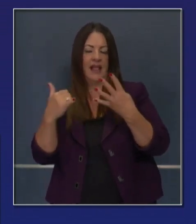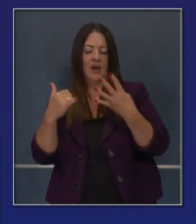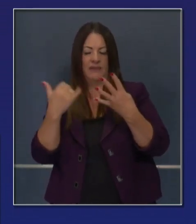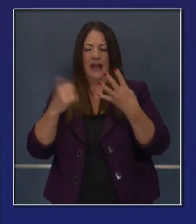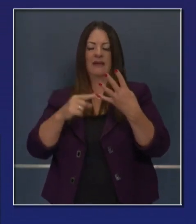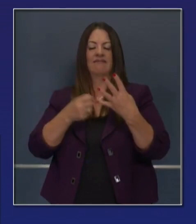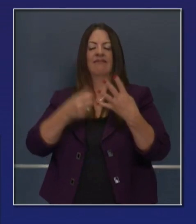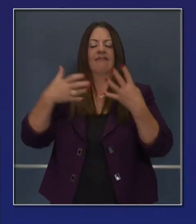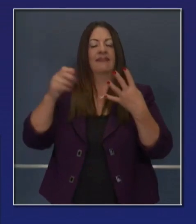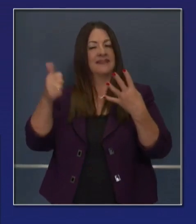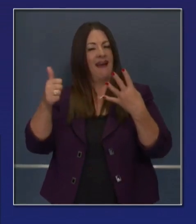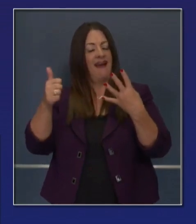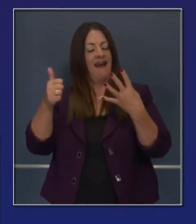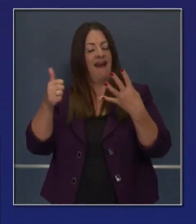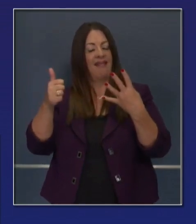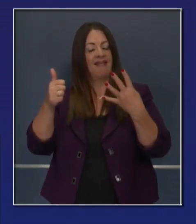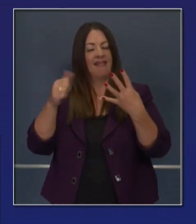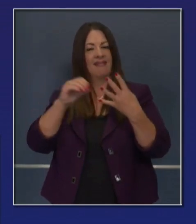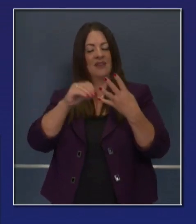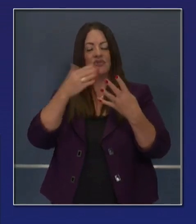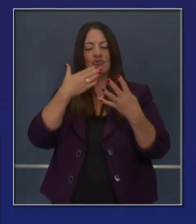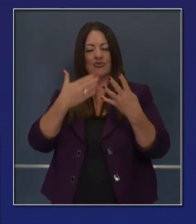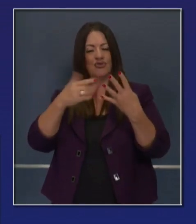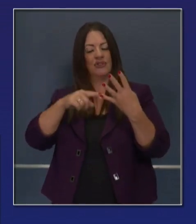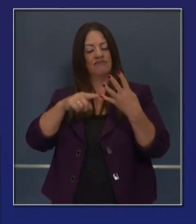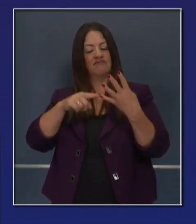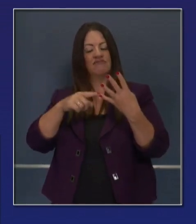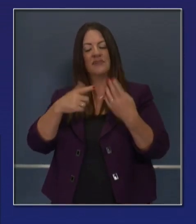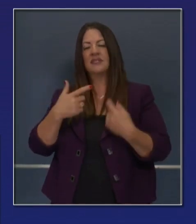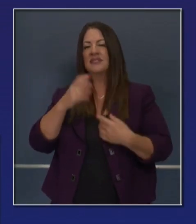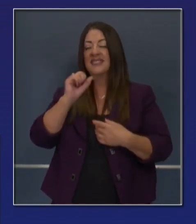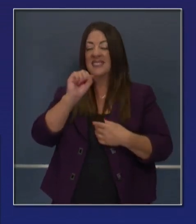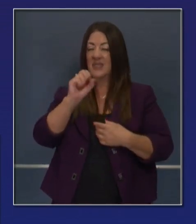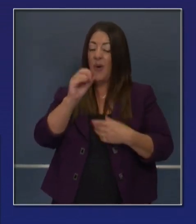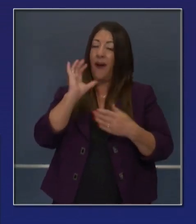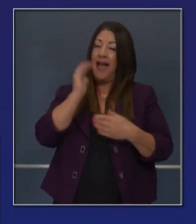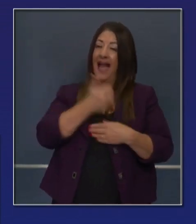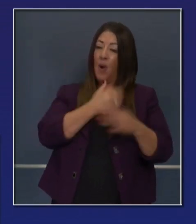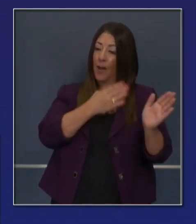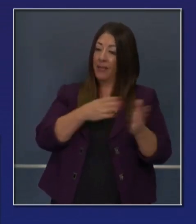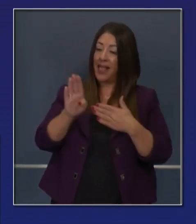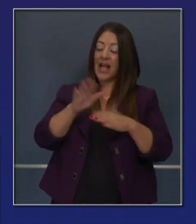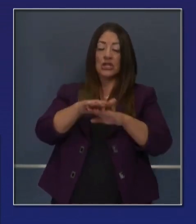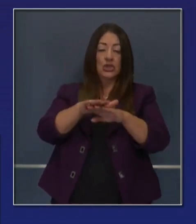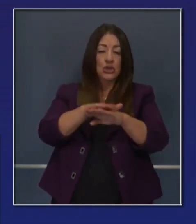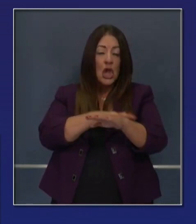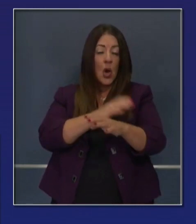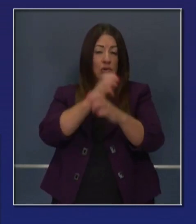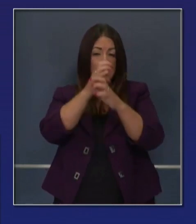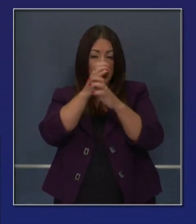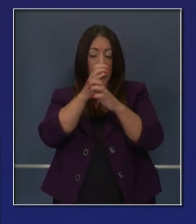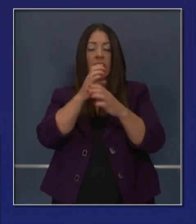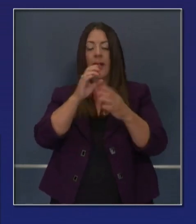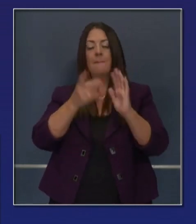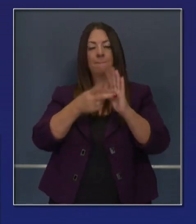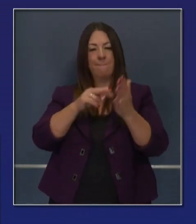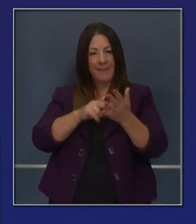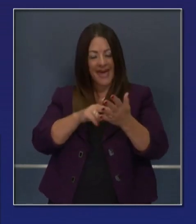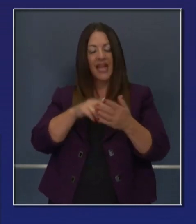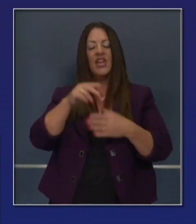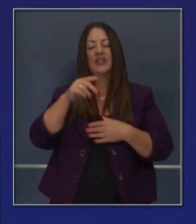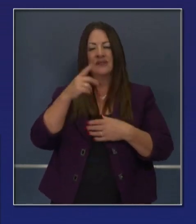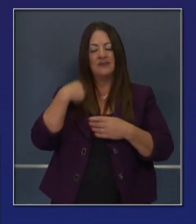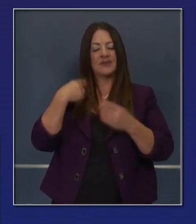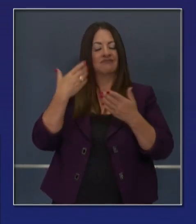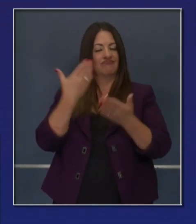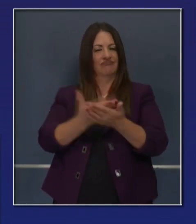as we've talked to you about the slow and stringent approach of our blueprint, that counties are moving through, are beginning